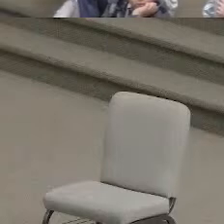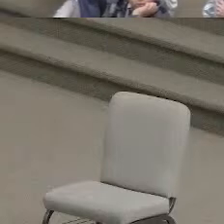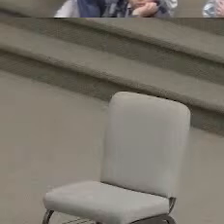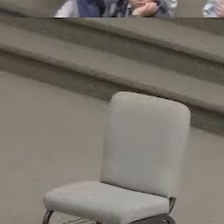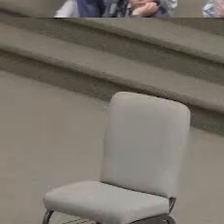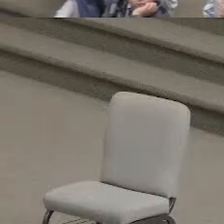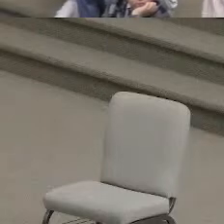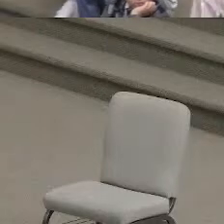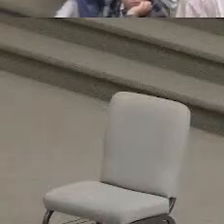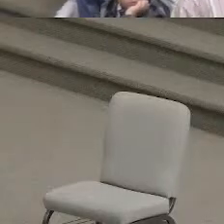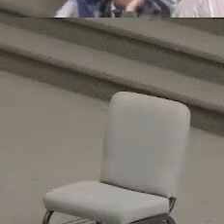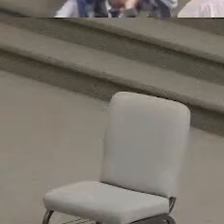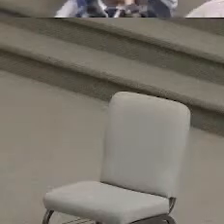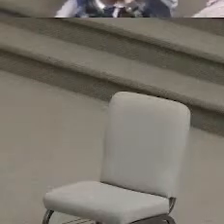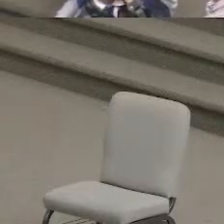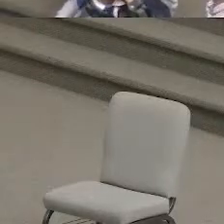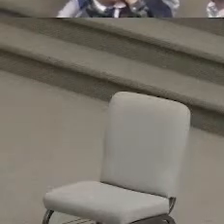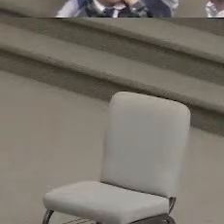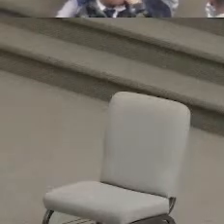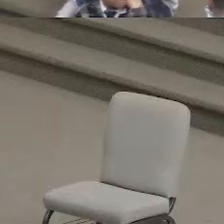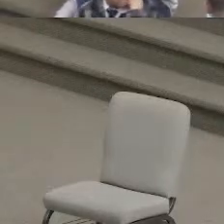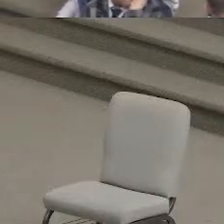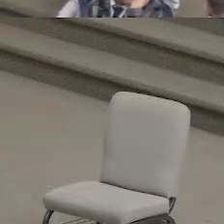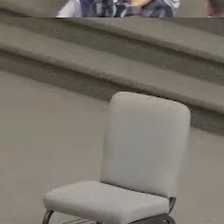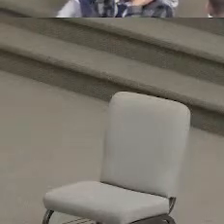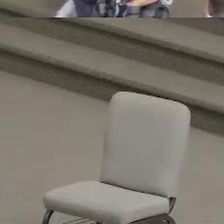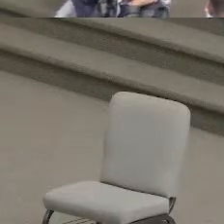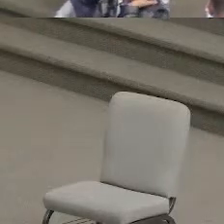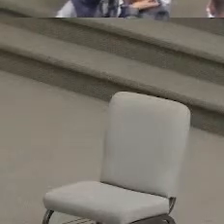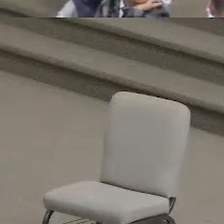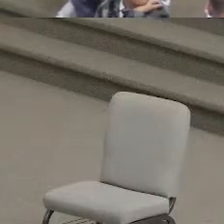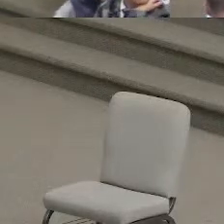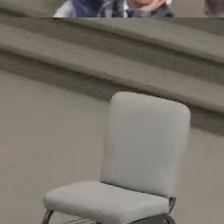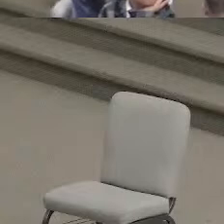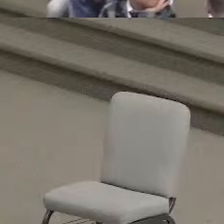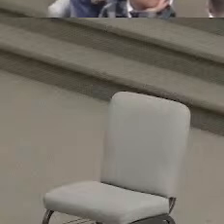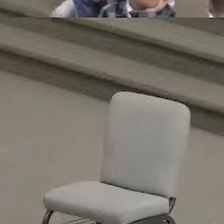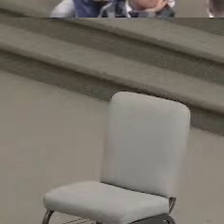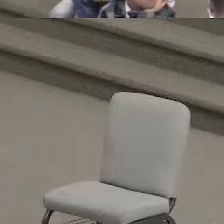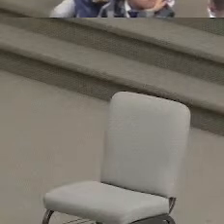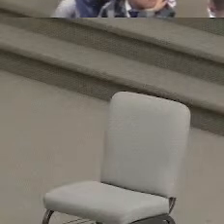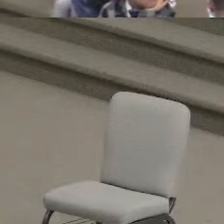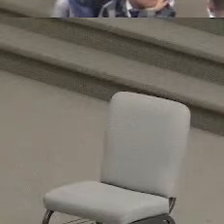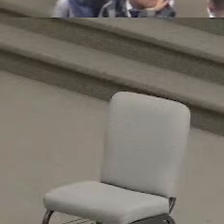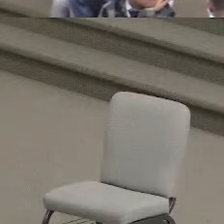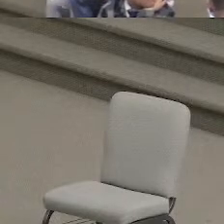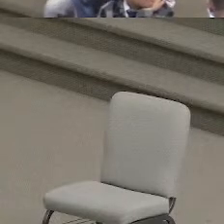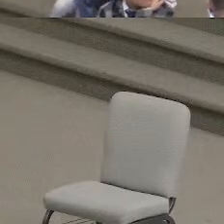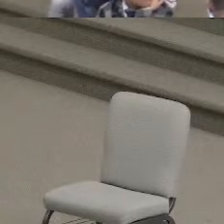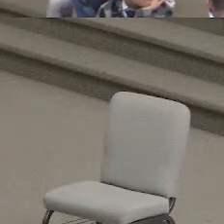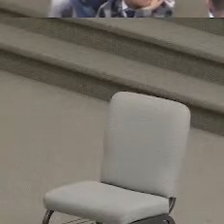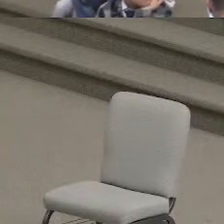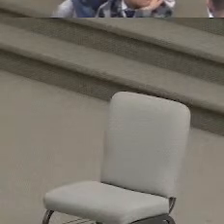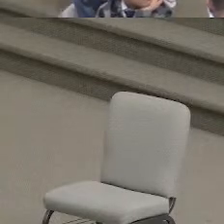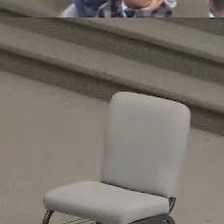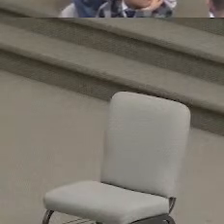All right. Are you ready? Do you want to do it? Do you want me to move on to Jackson?